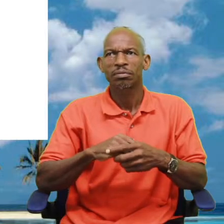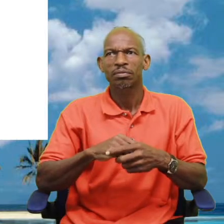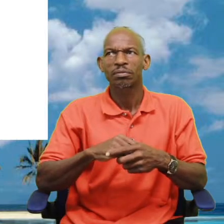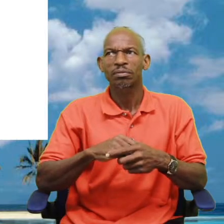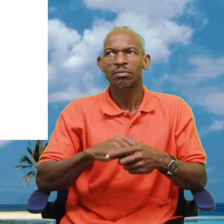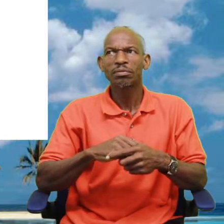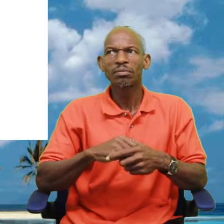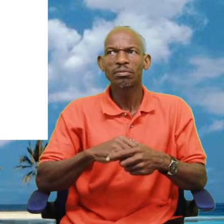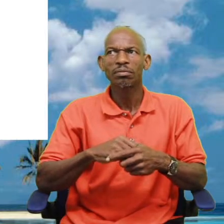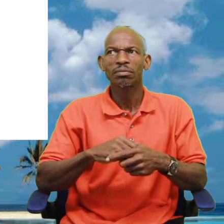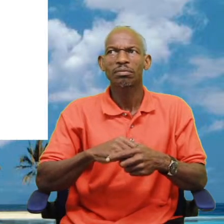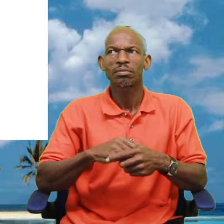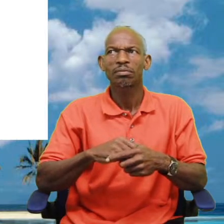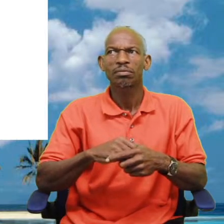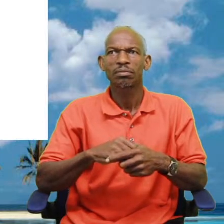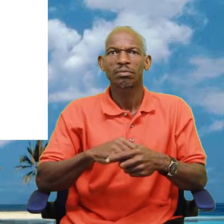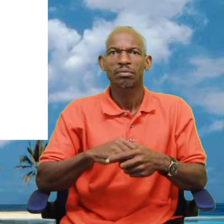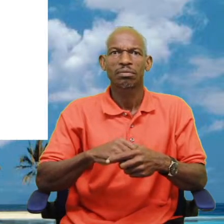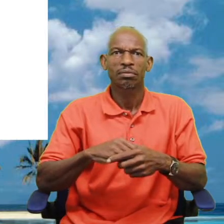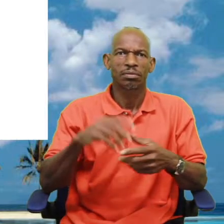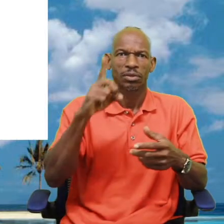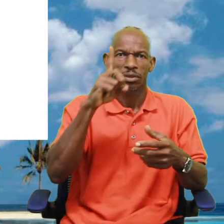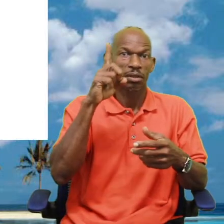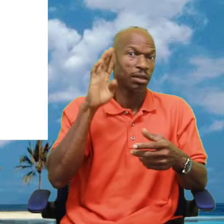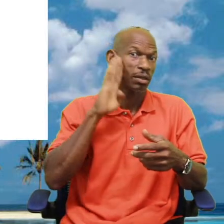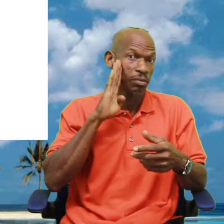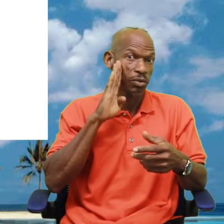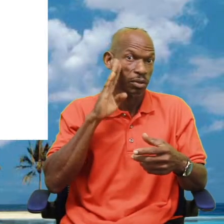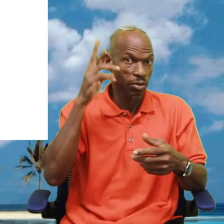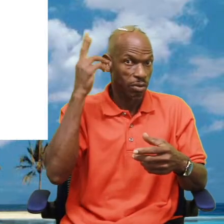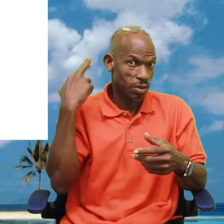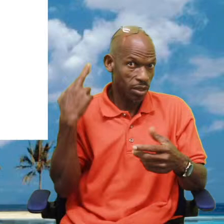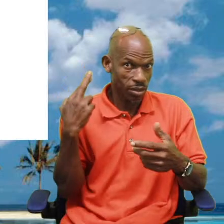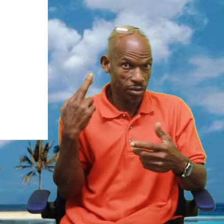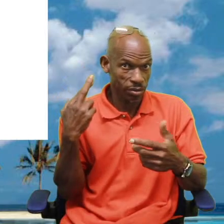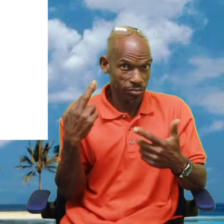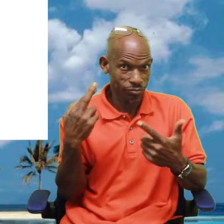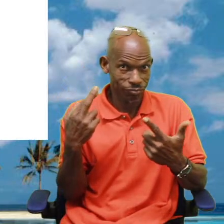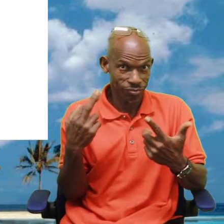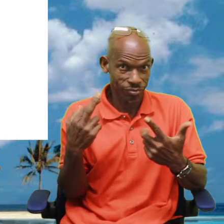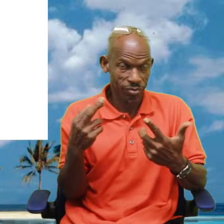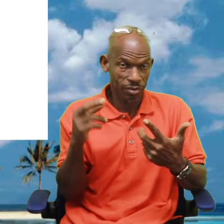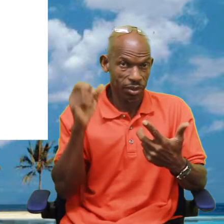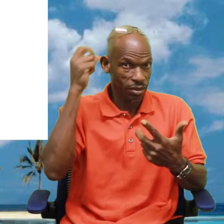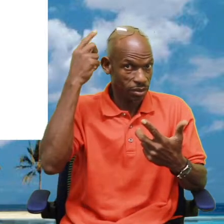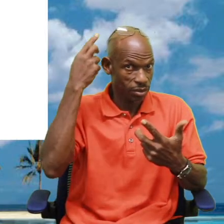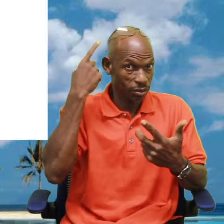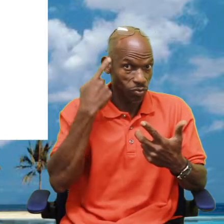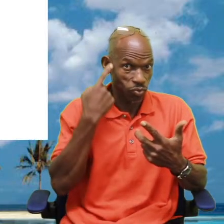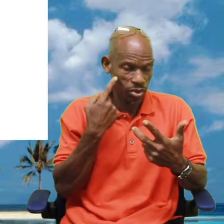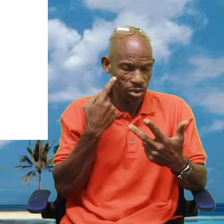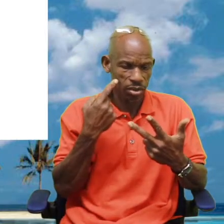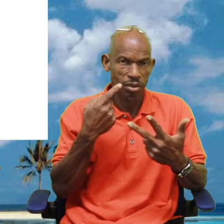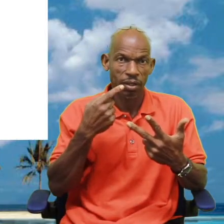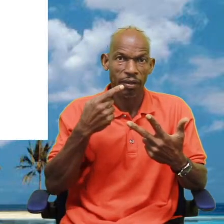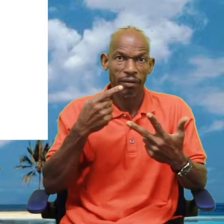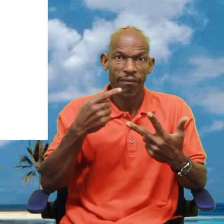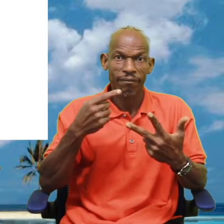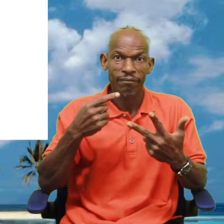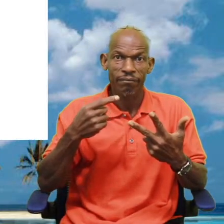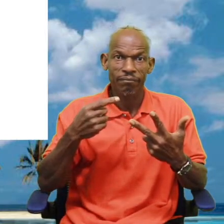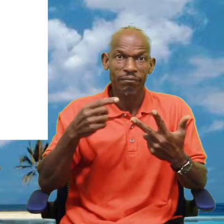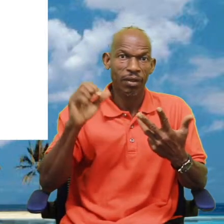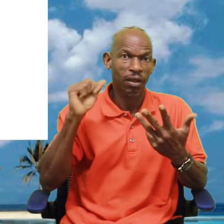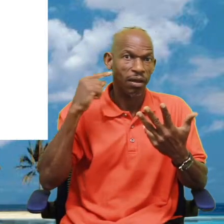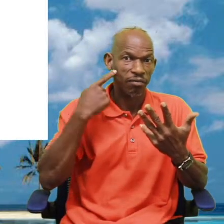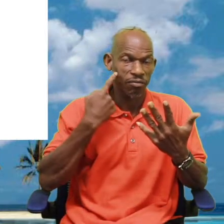okay, we have Donna, we have Rebecca, we have Sabrikri, we have